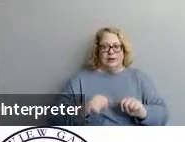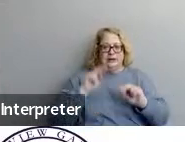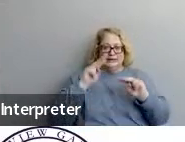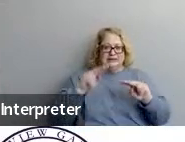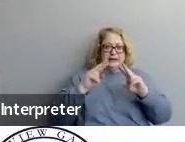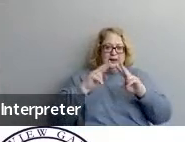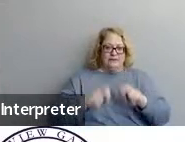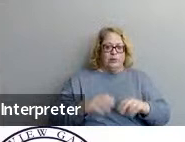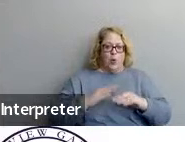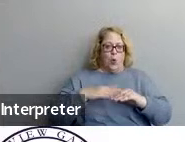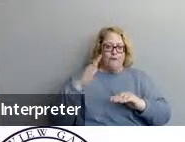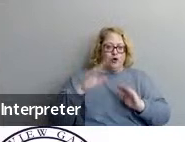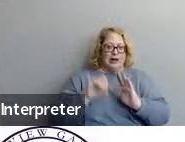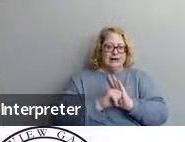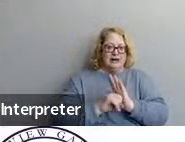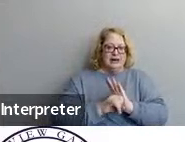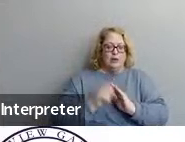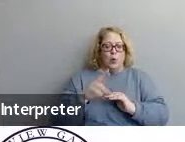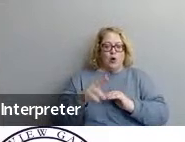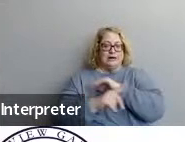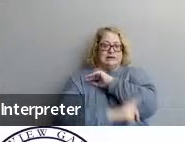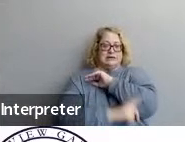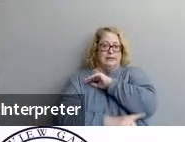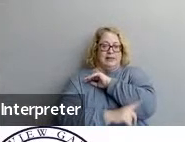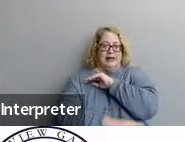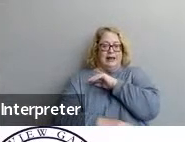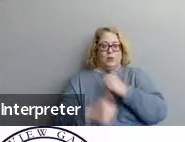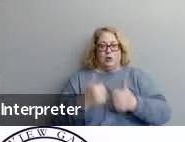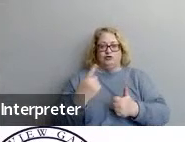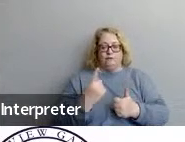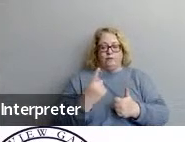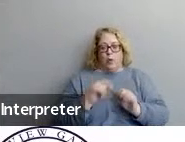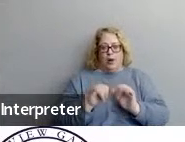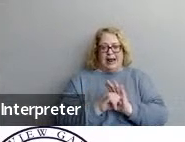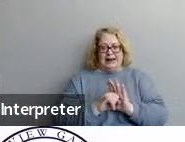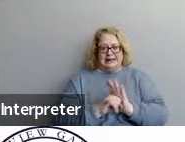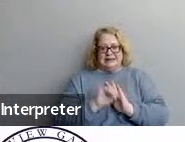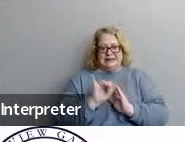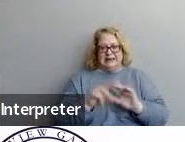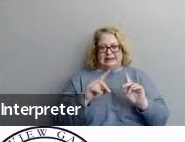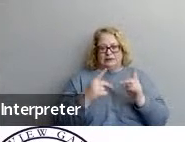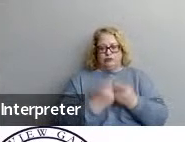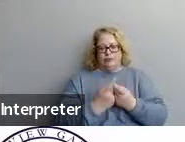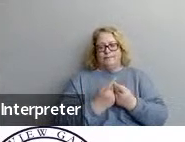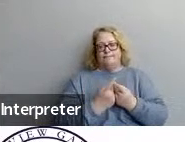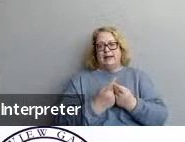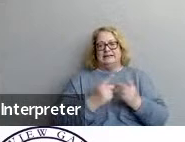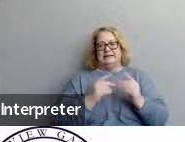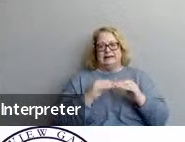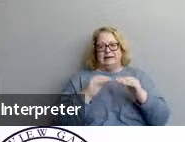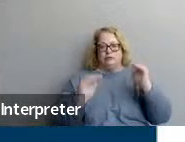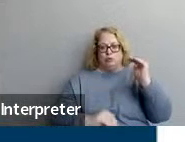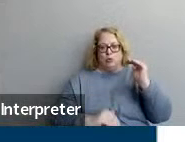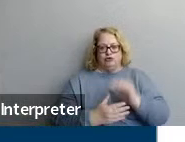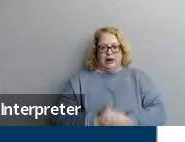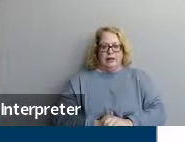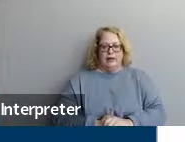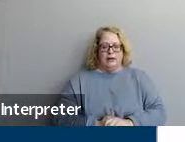the over-identification and or discipline, whichever one identifies that district as